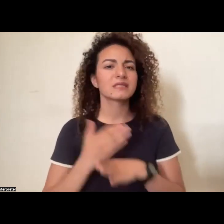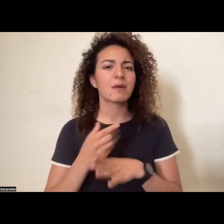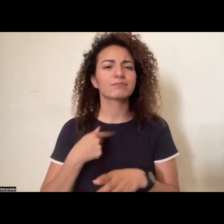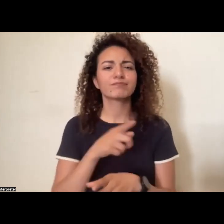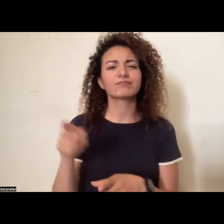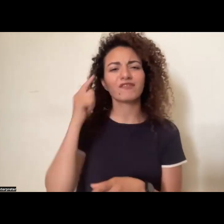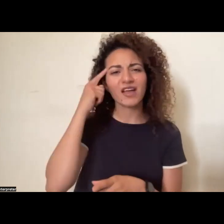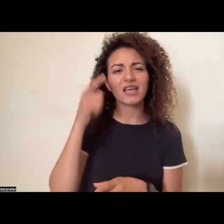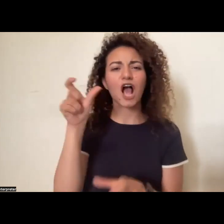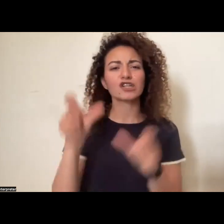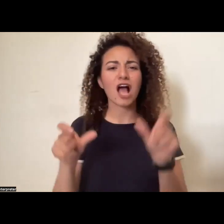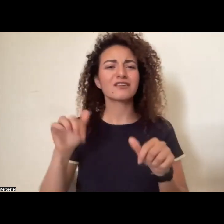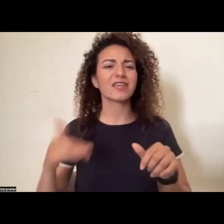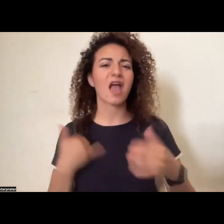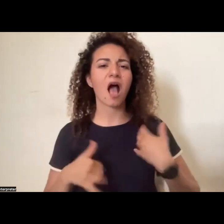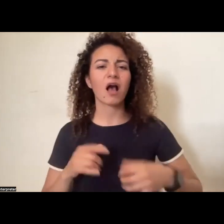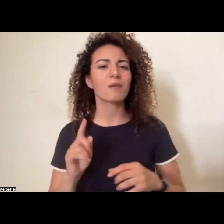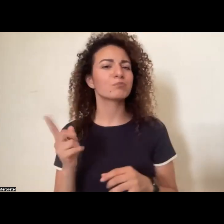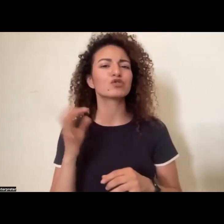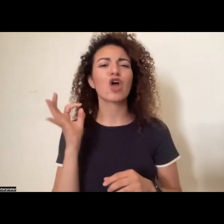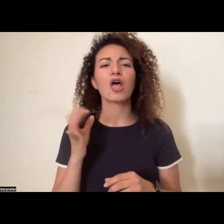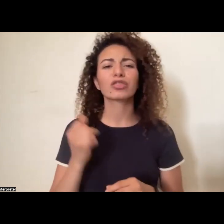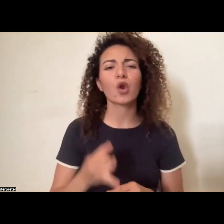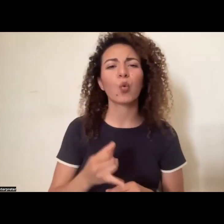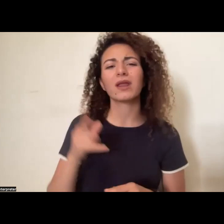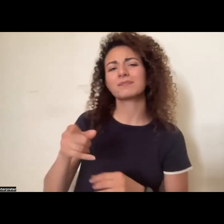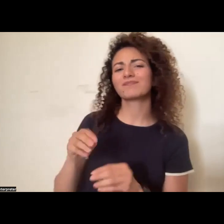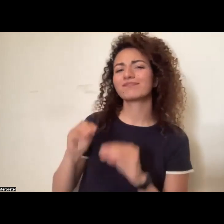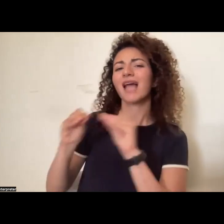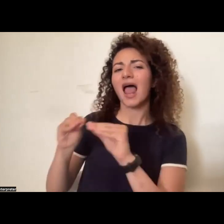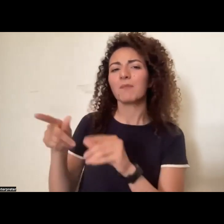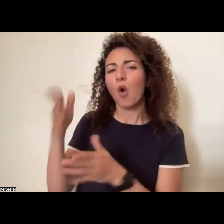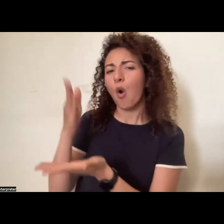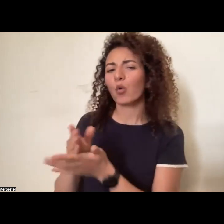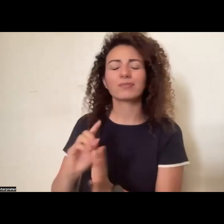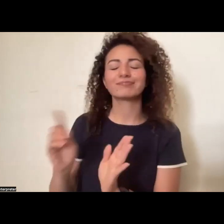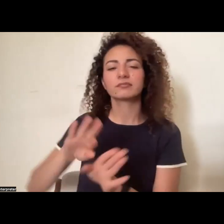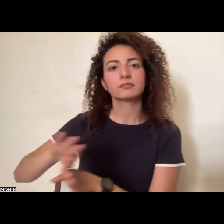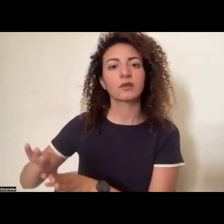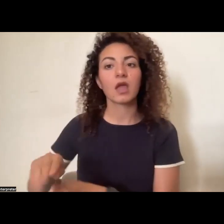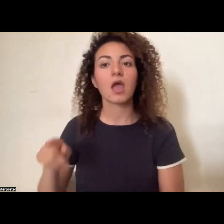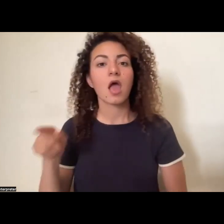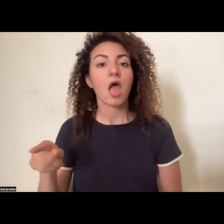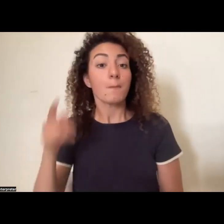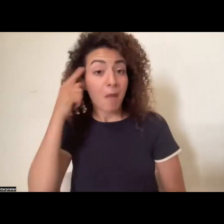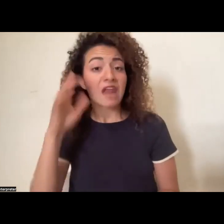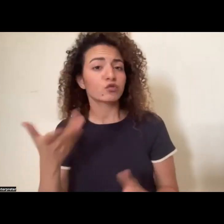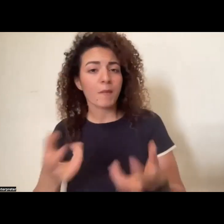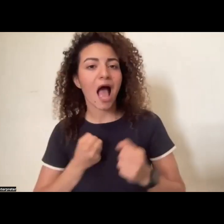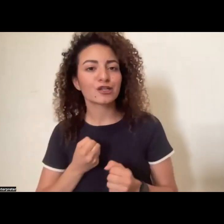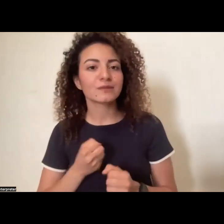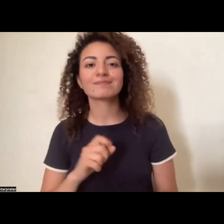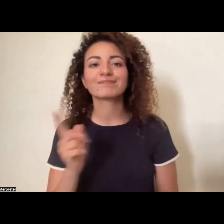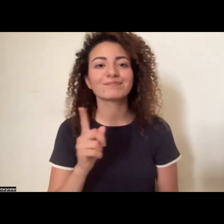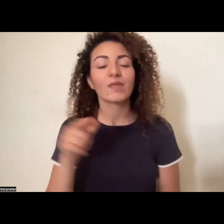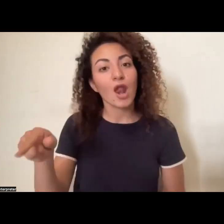need to be educated about, their rights, or because these are their needs and they know what are their needs. But no, they do need to